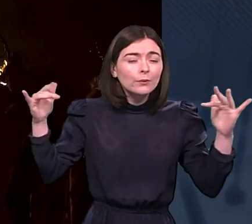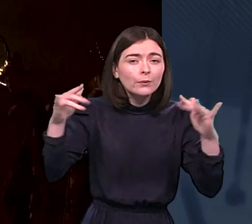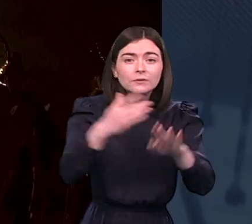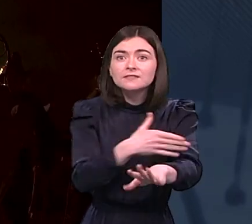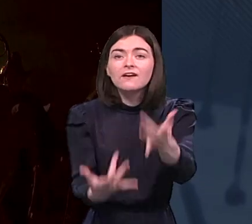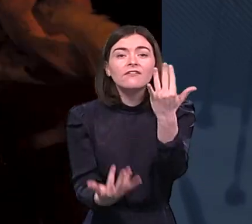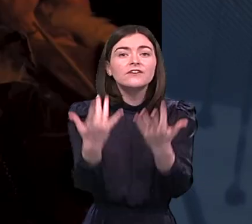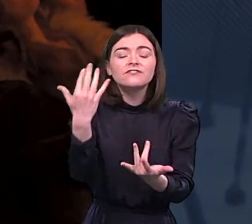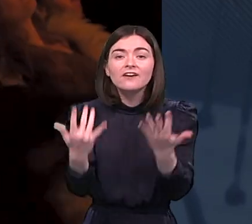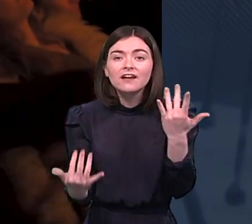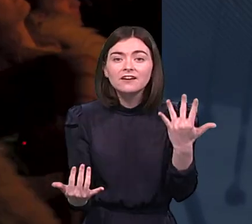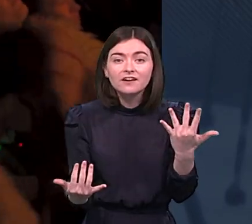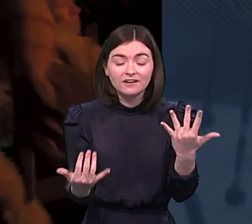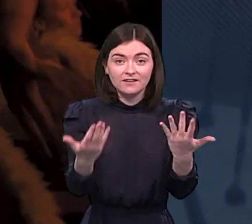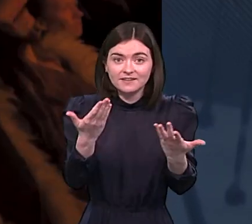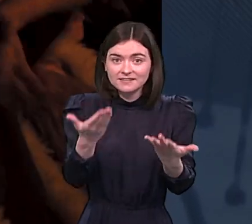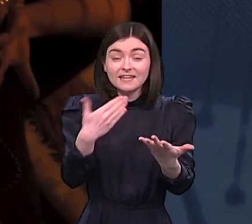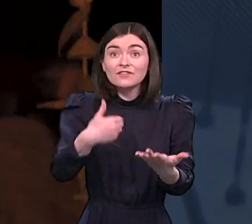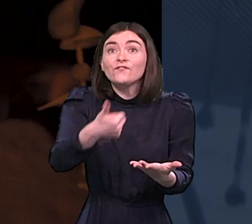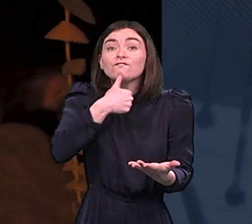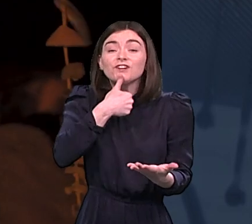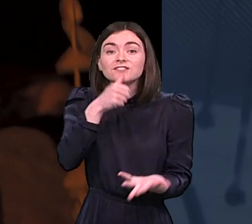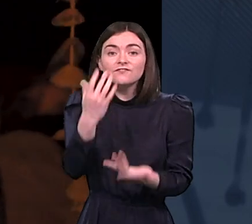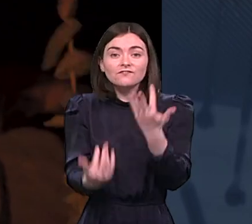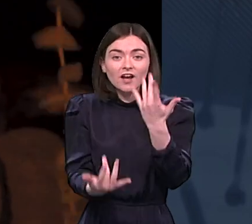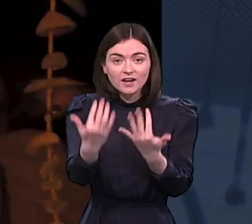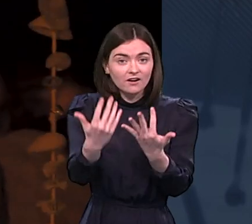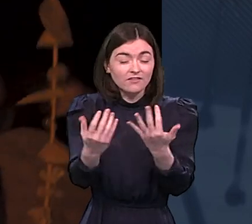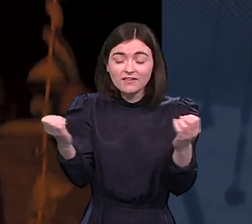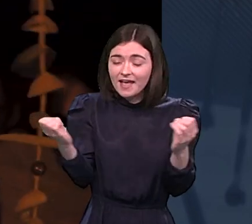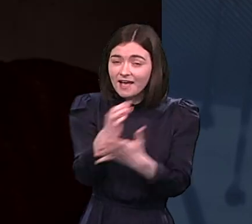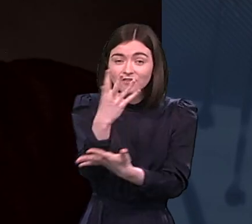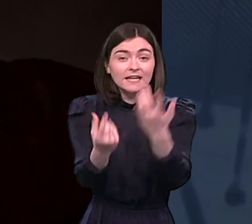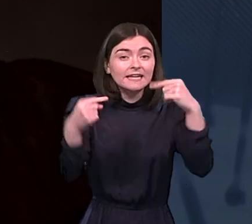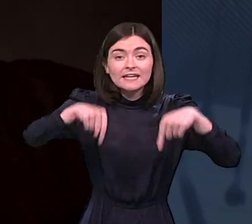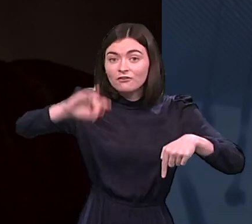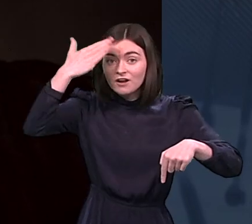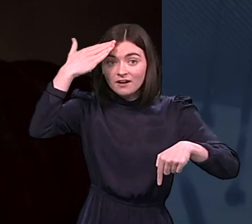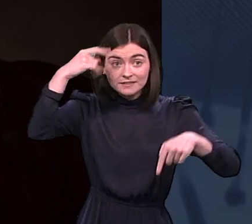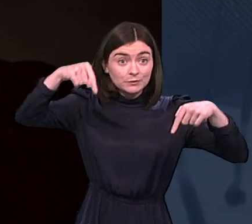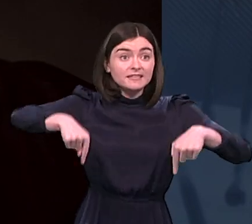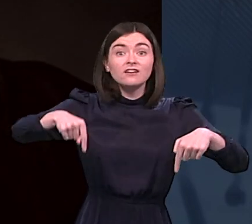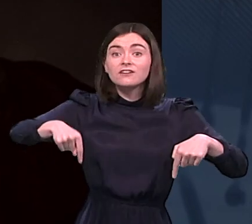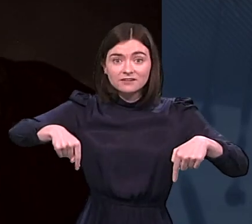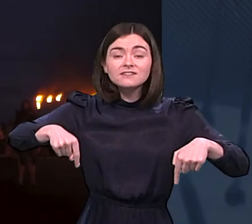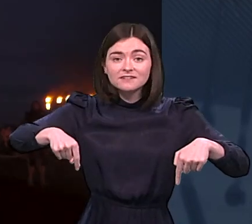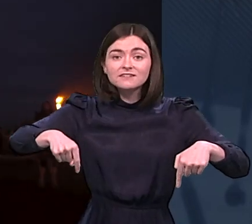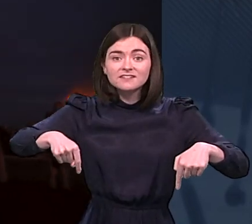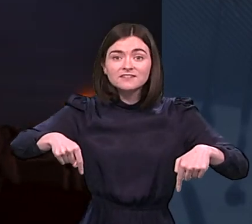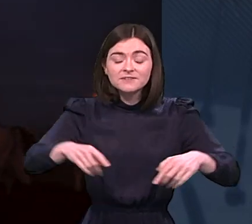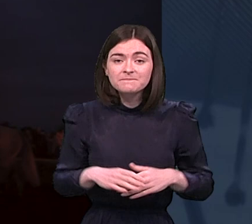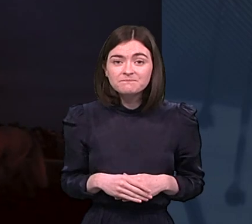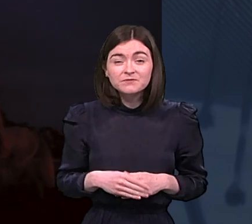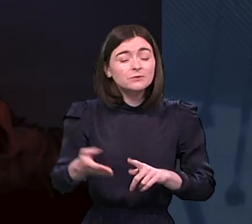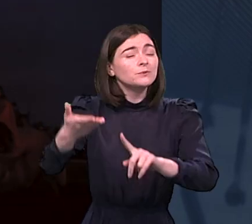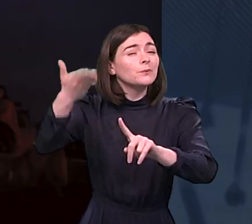fire. It's said that the very first fire that was ever lit in Ireland was lit here. So